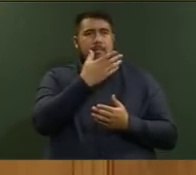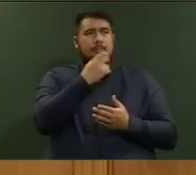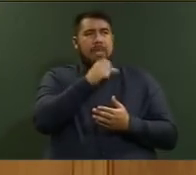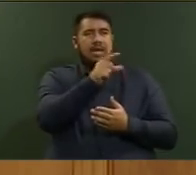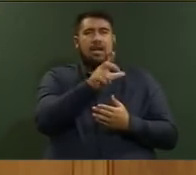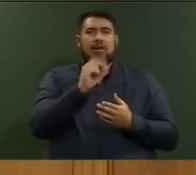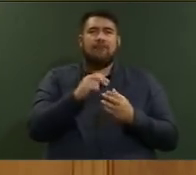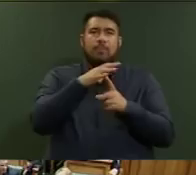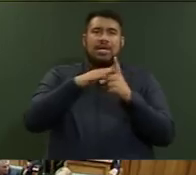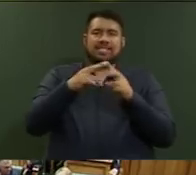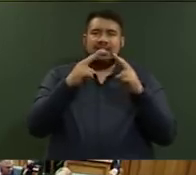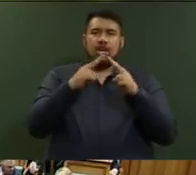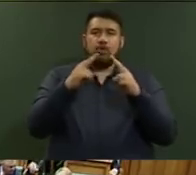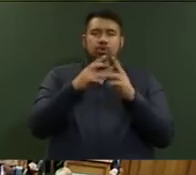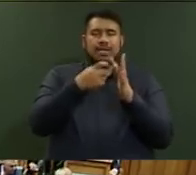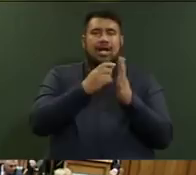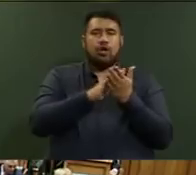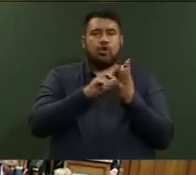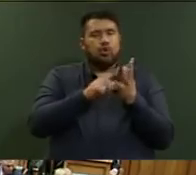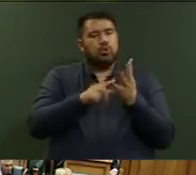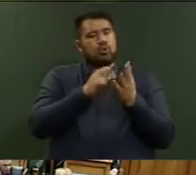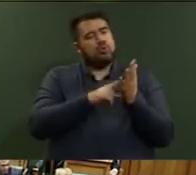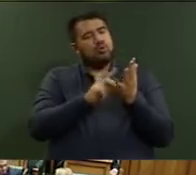is talking in this manner. That's right.